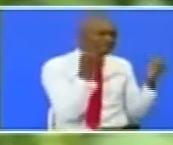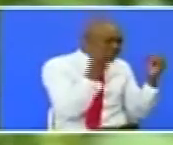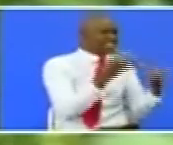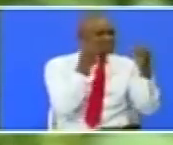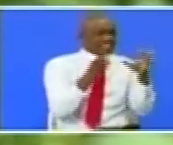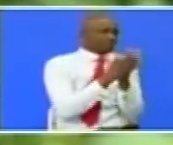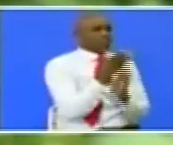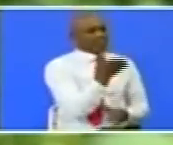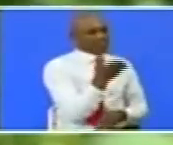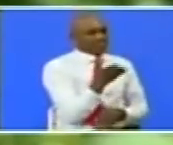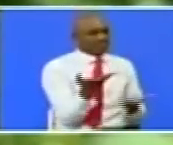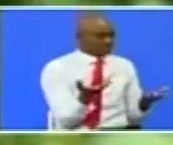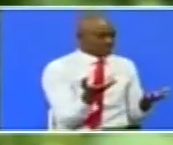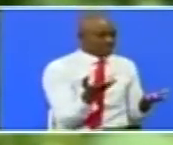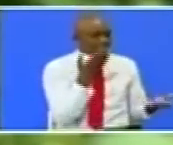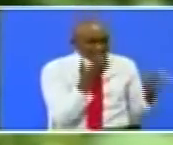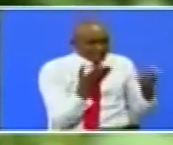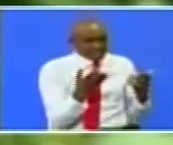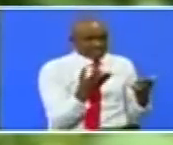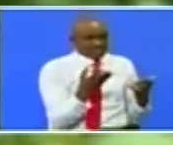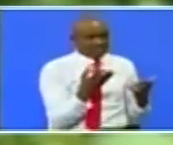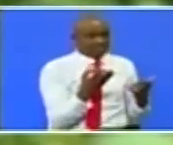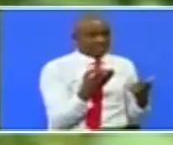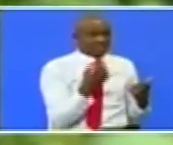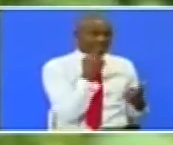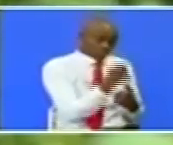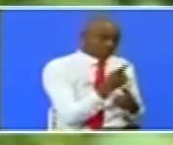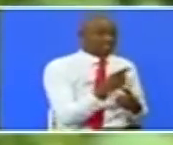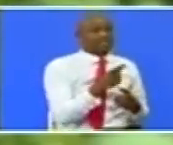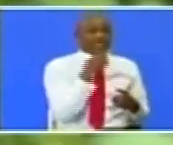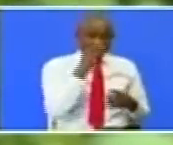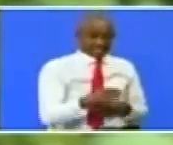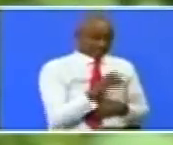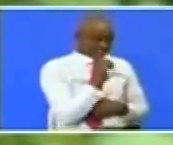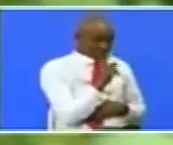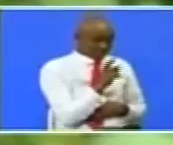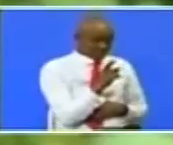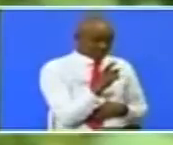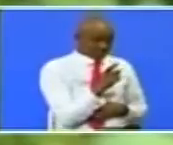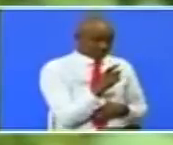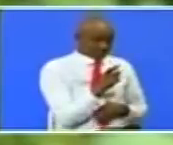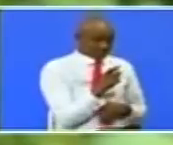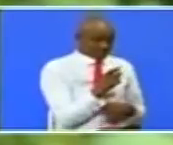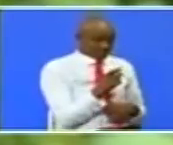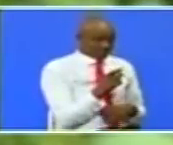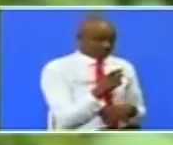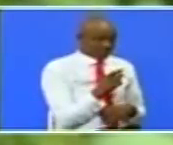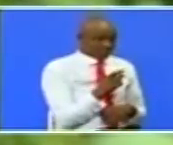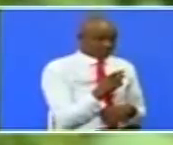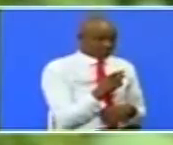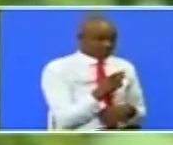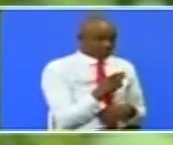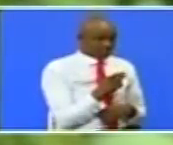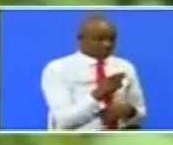Then finally he asked me, but they remind me the name of the child. And I told him Elijah, Emmanuel John Zachary is what he came as.